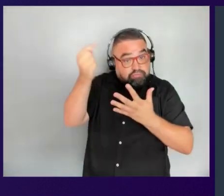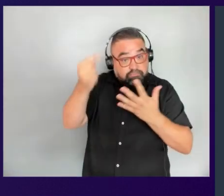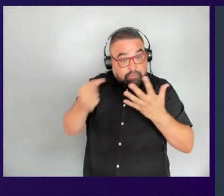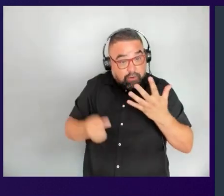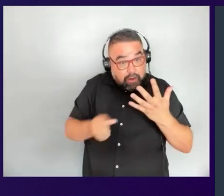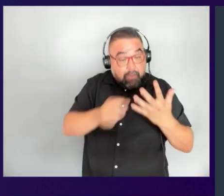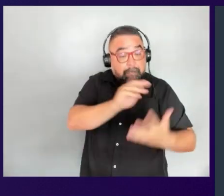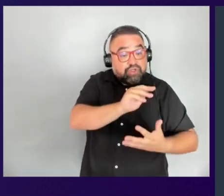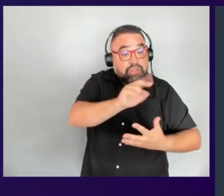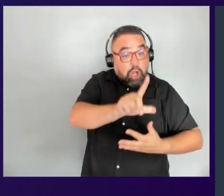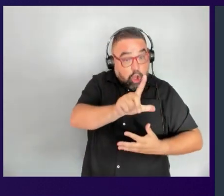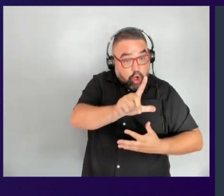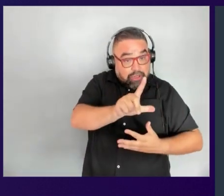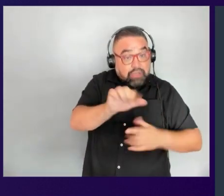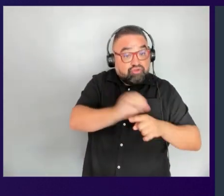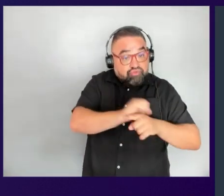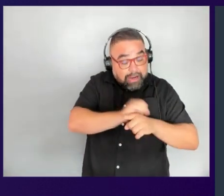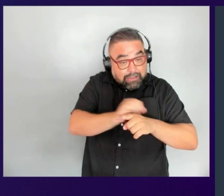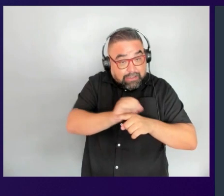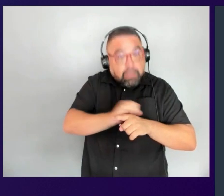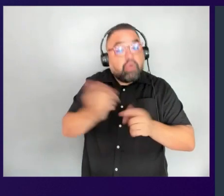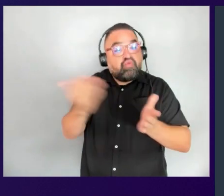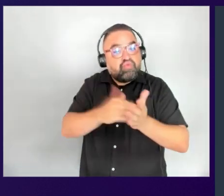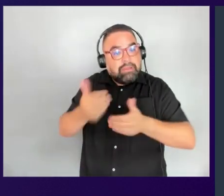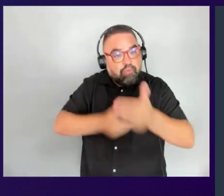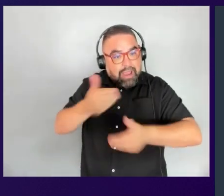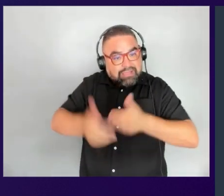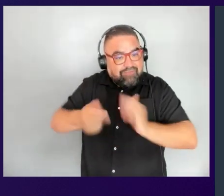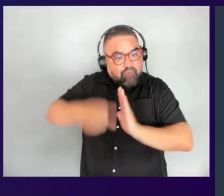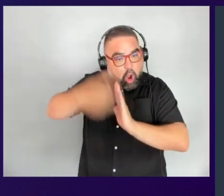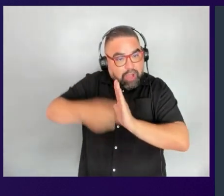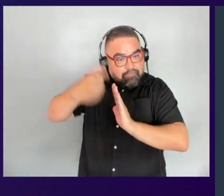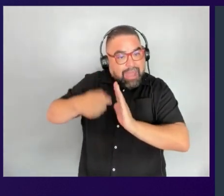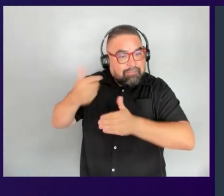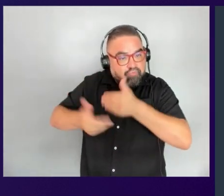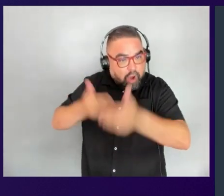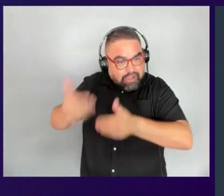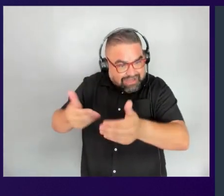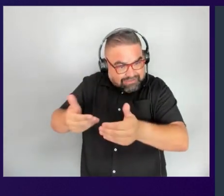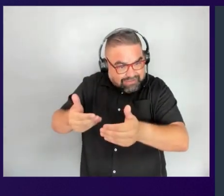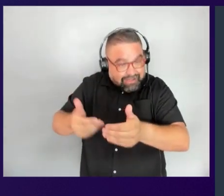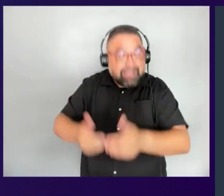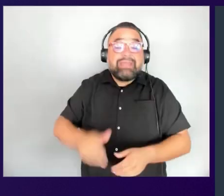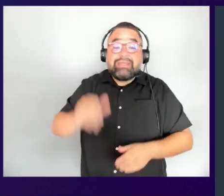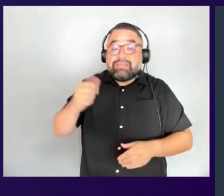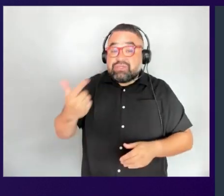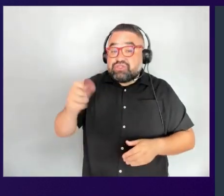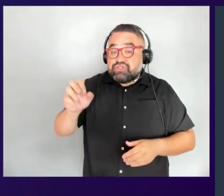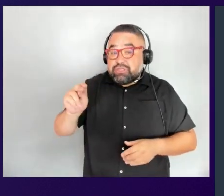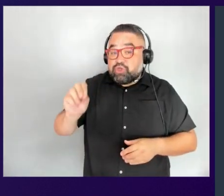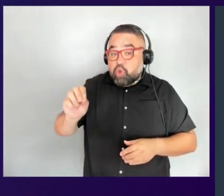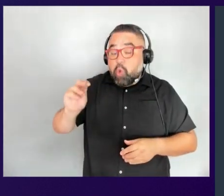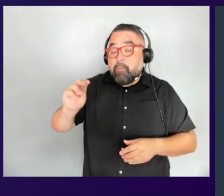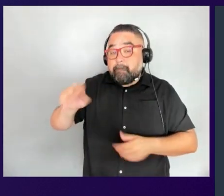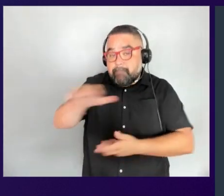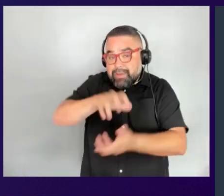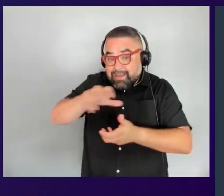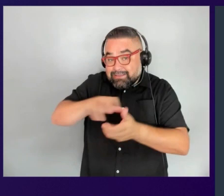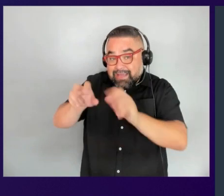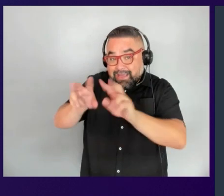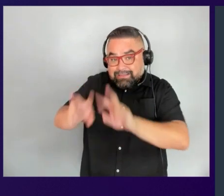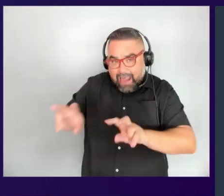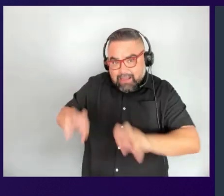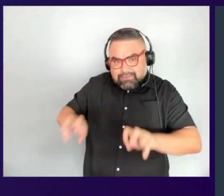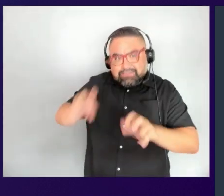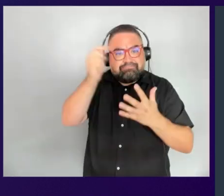training, reprocessing and validation in autonomous vehicle data processing, genomics analysis, and image rendering. These workloads share